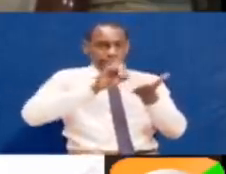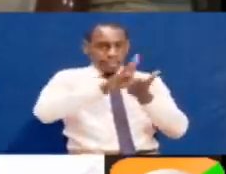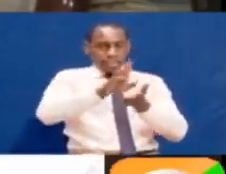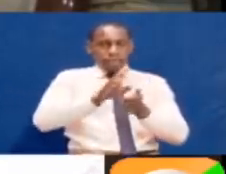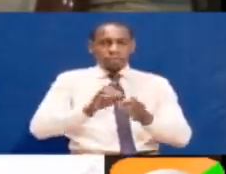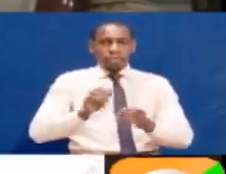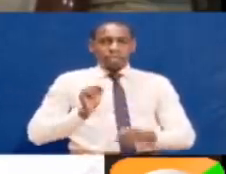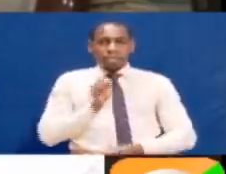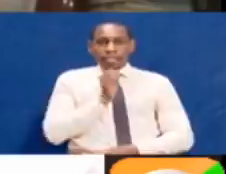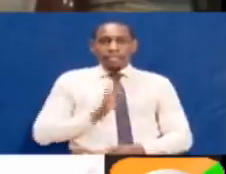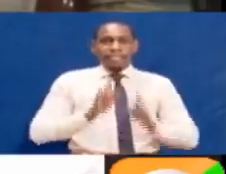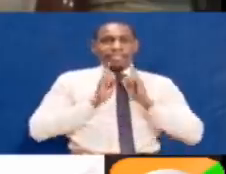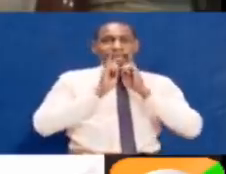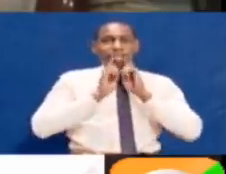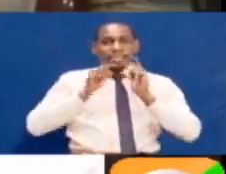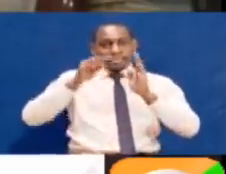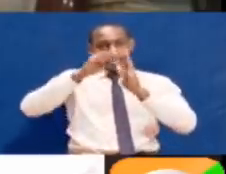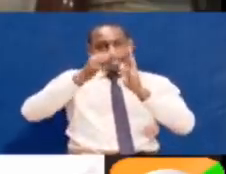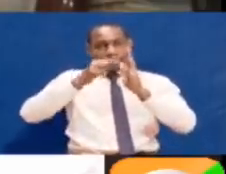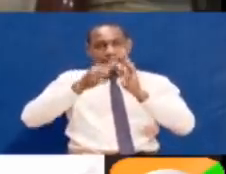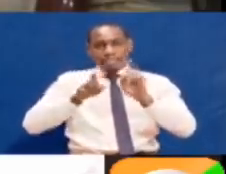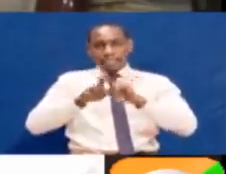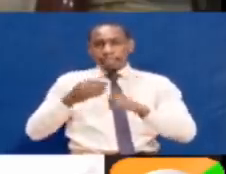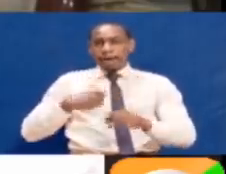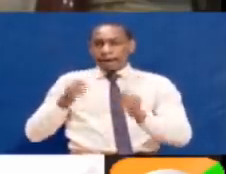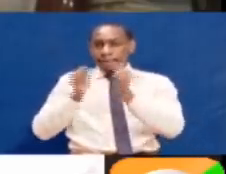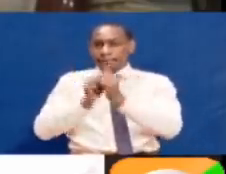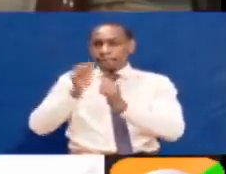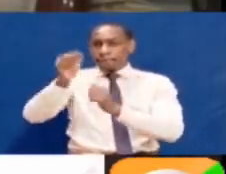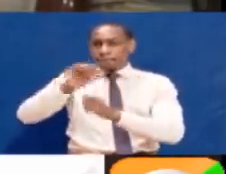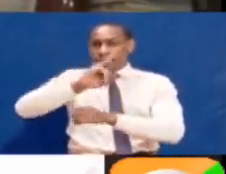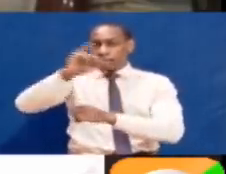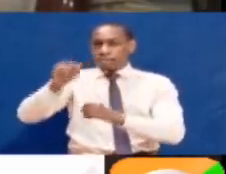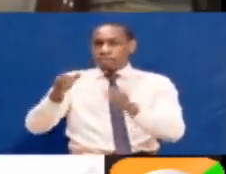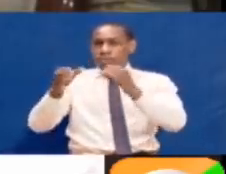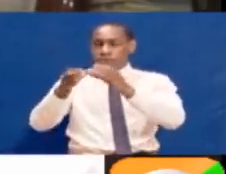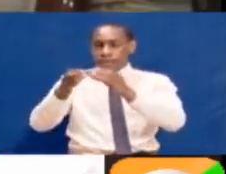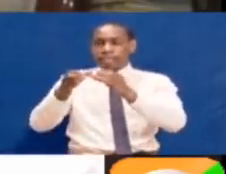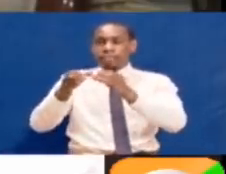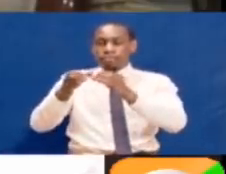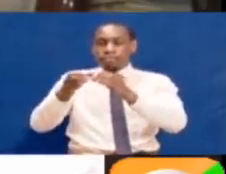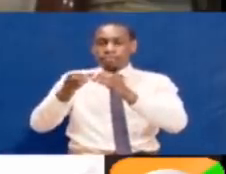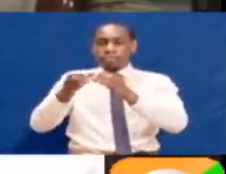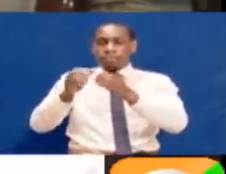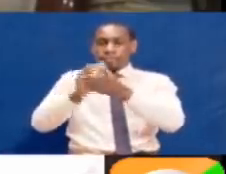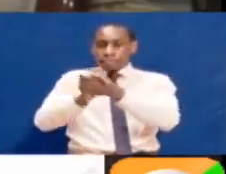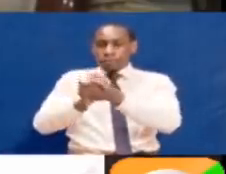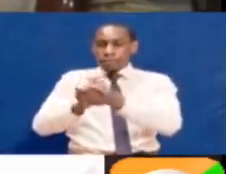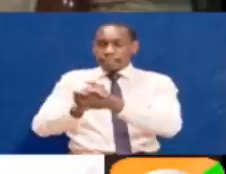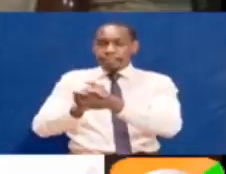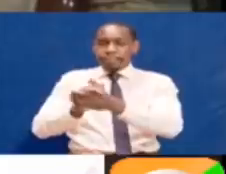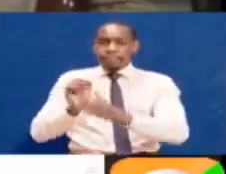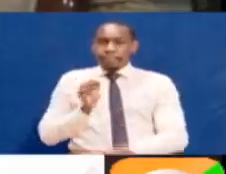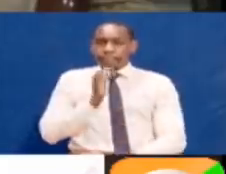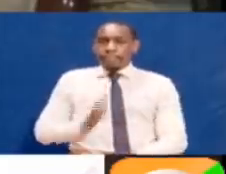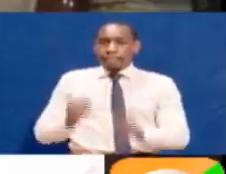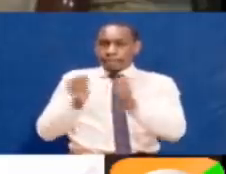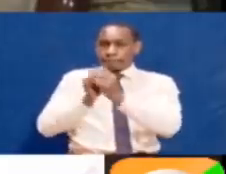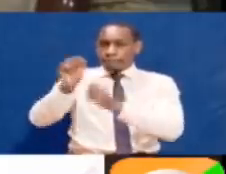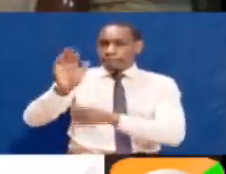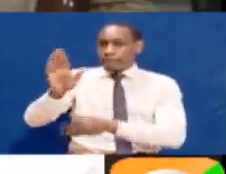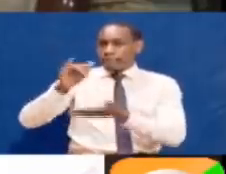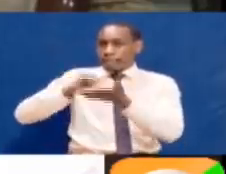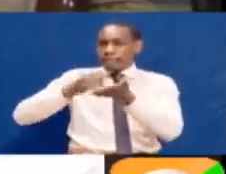Murkomen. In that list, we have 15 Jubilee senators. Of the 15 Jubilee senators